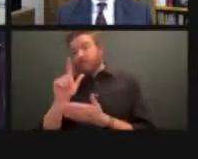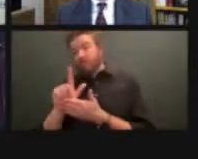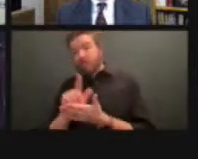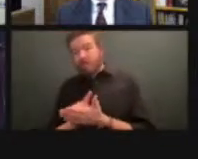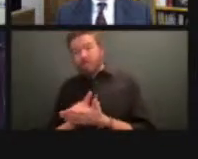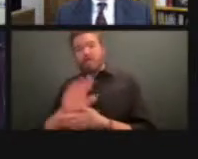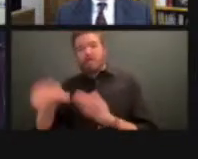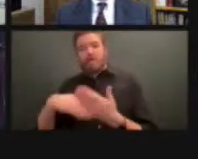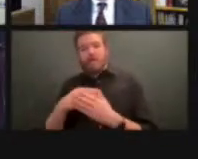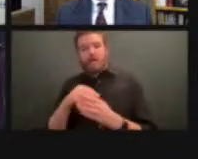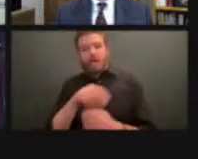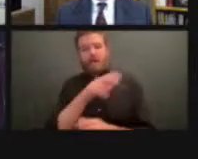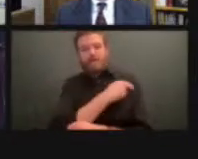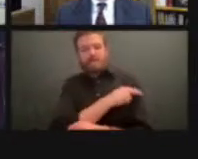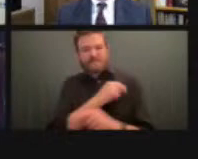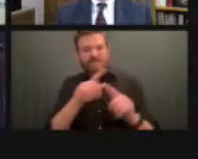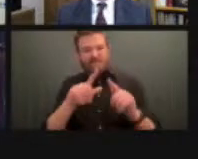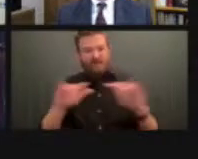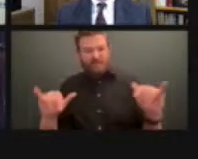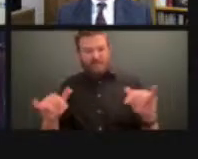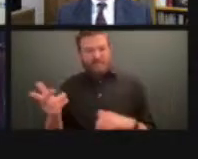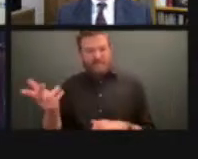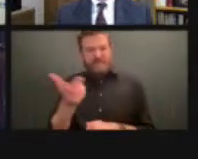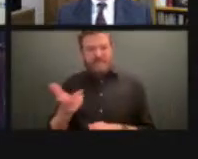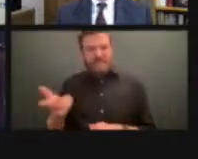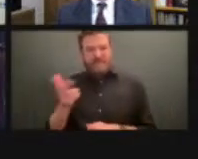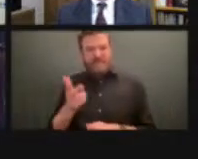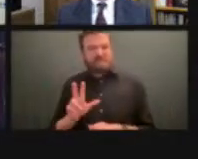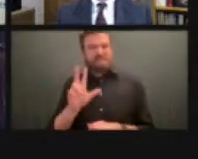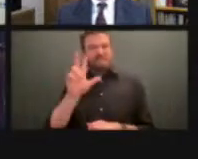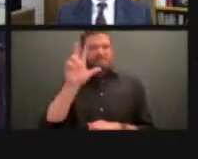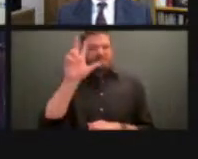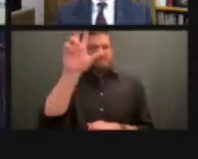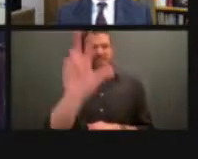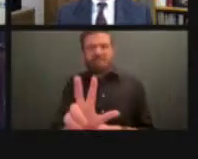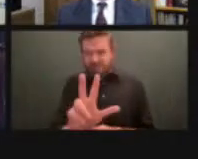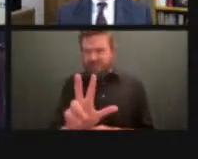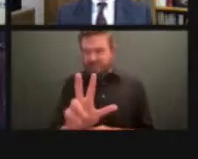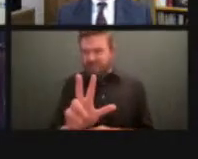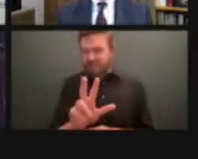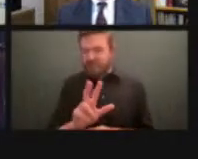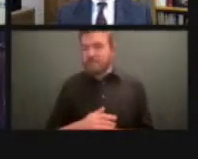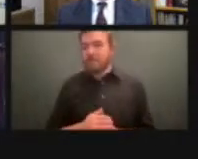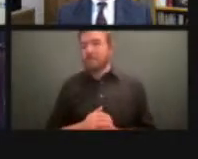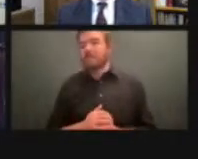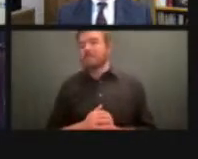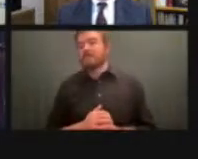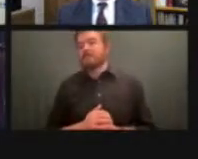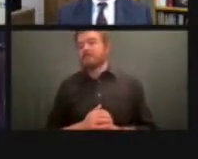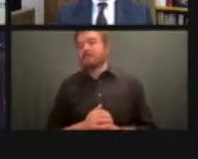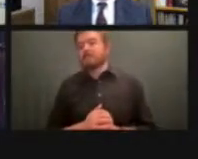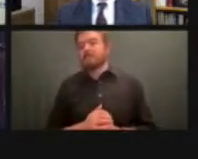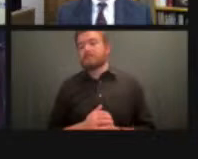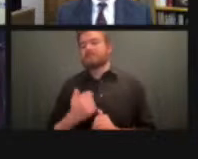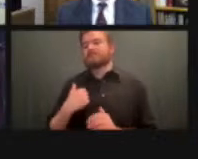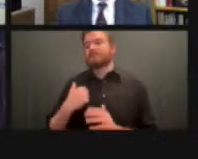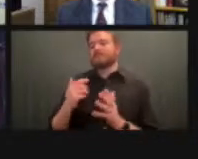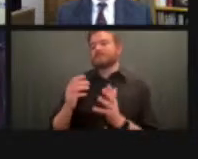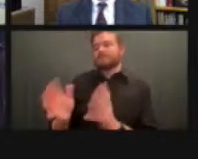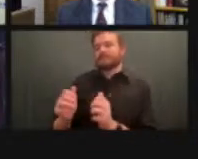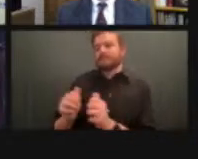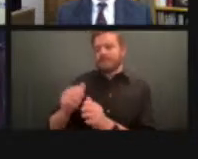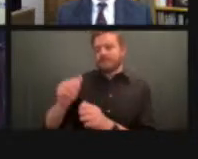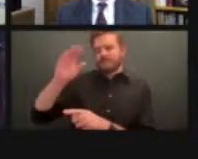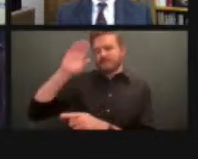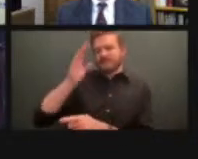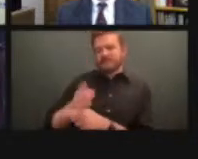And Michael reminded me of something which was kind of poignant. All three of the losses of lives, none of them ever